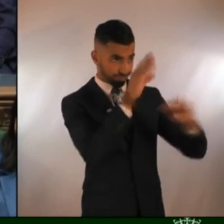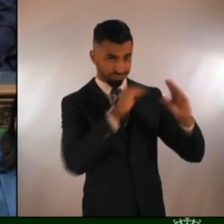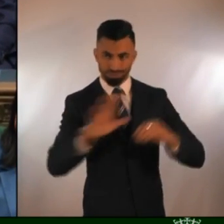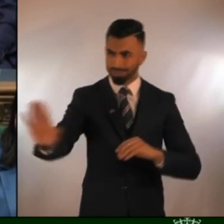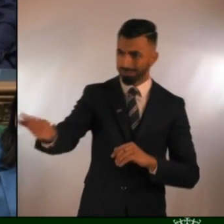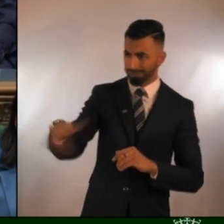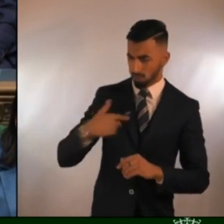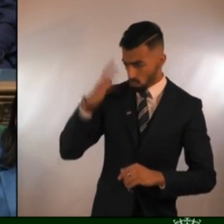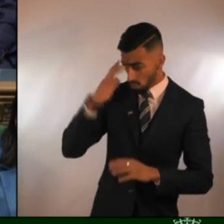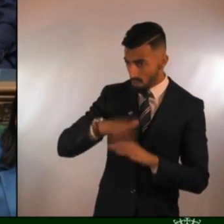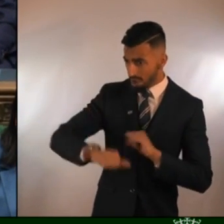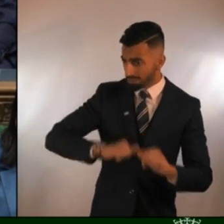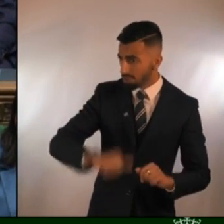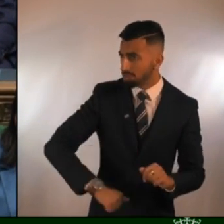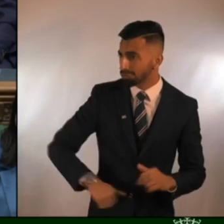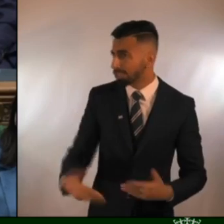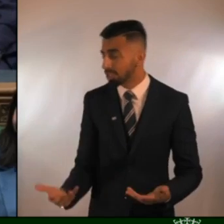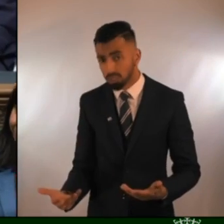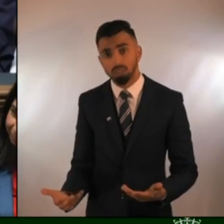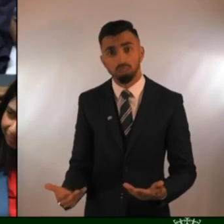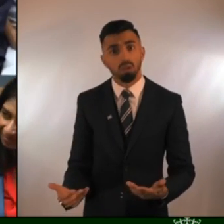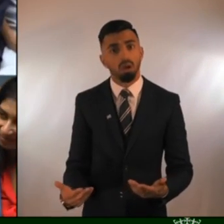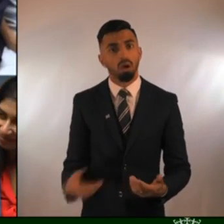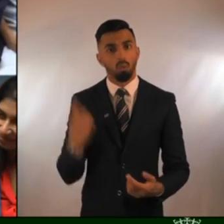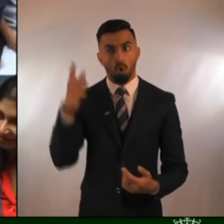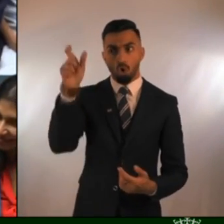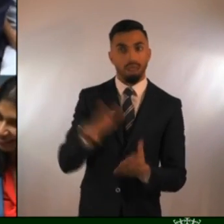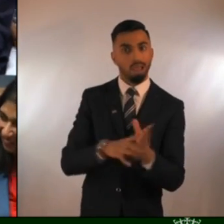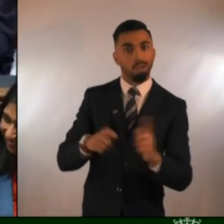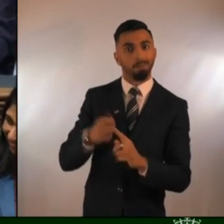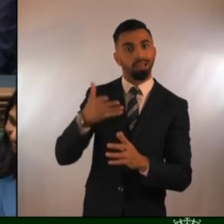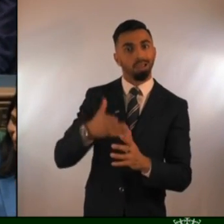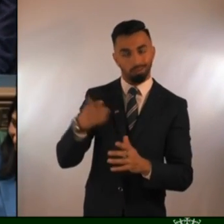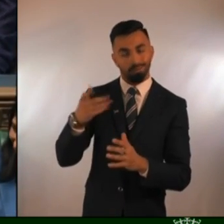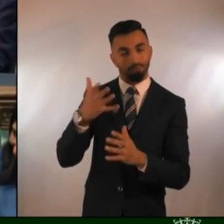NFU rural colleagues, and indeed my right honourable friend, the member for Sherwood.